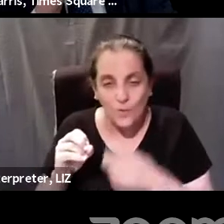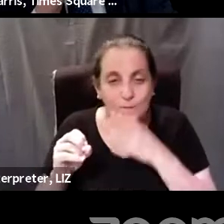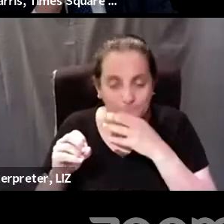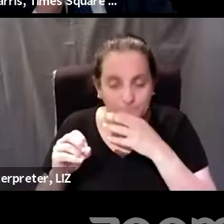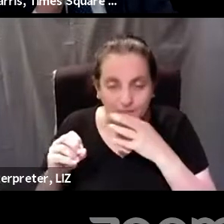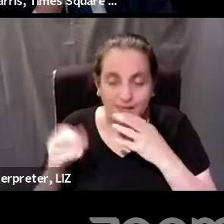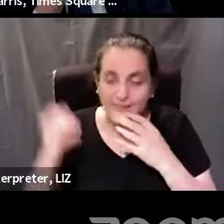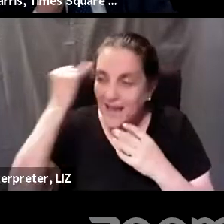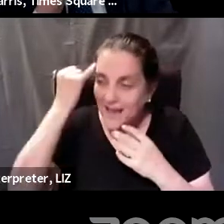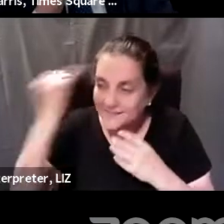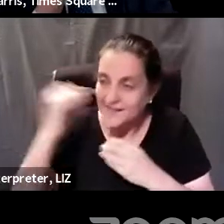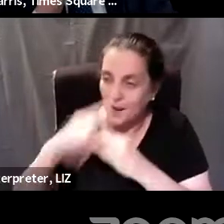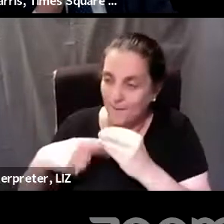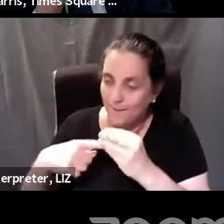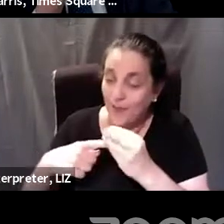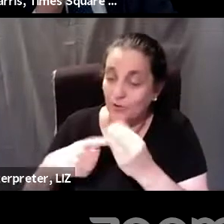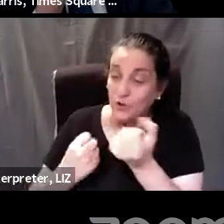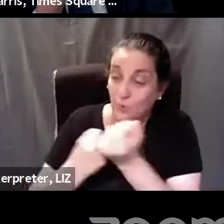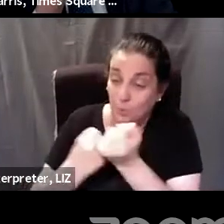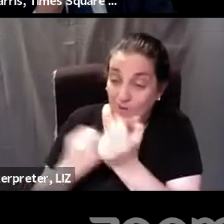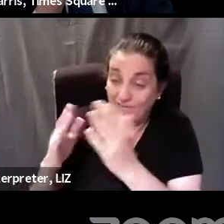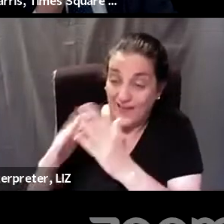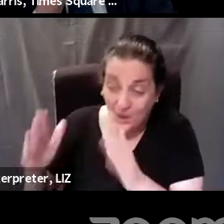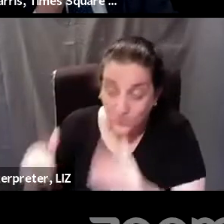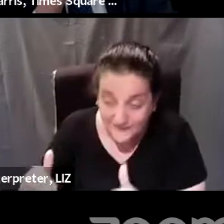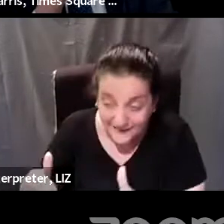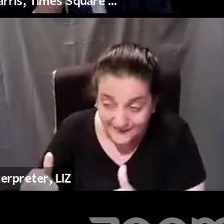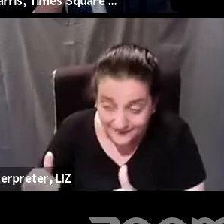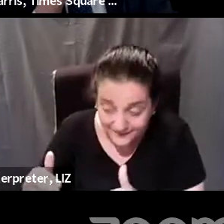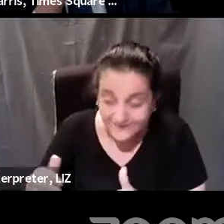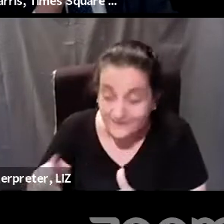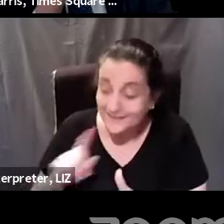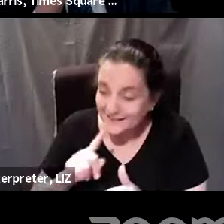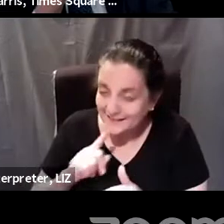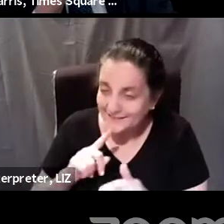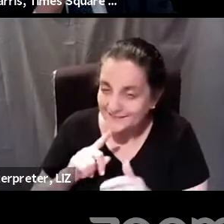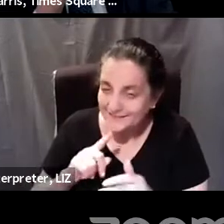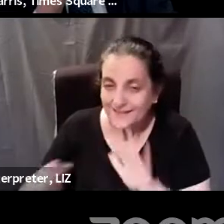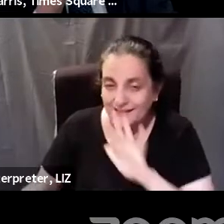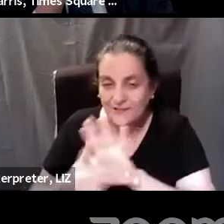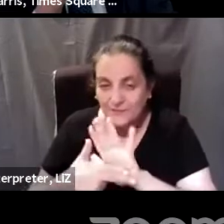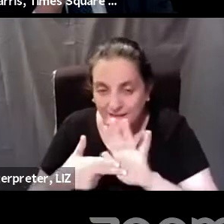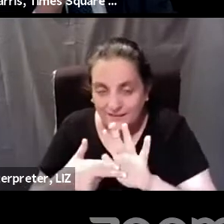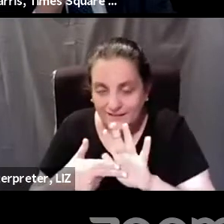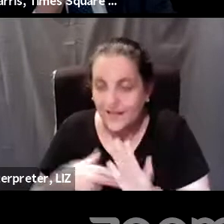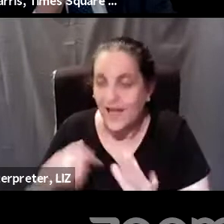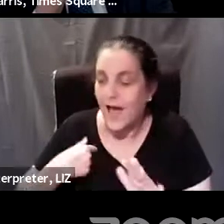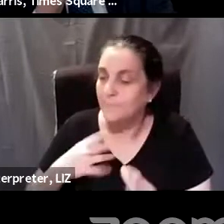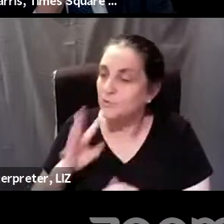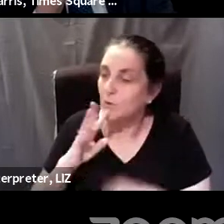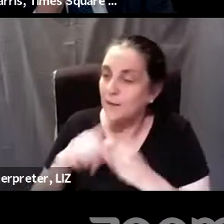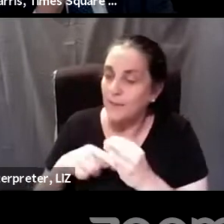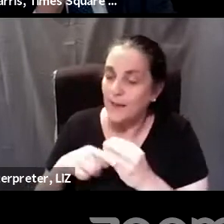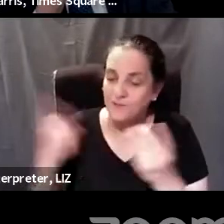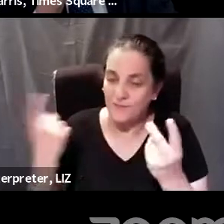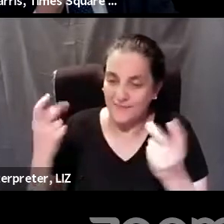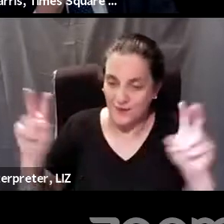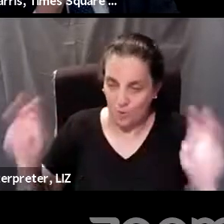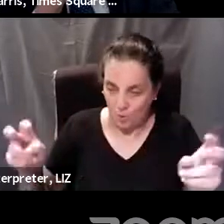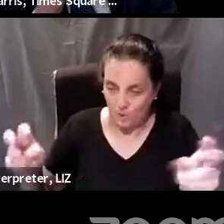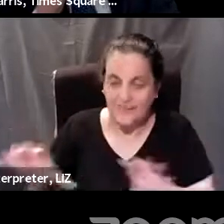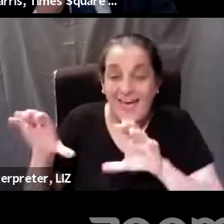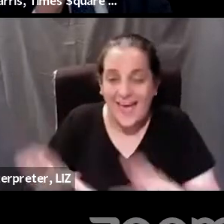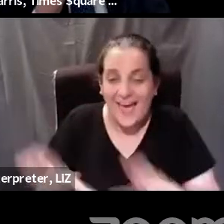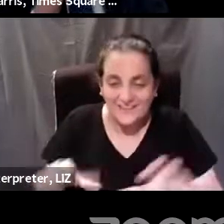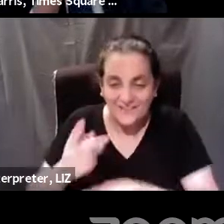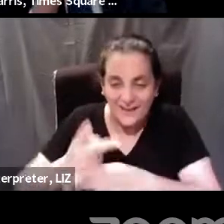of supportive housing, what I'm trying to push for is something that we're calling aftercare services that will be tied to a